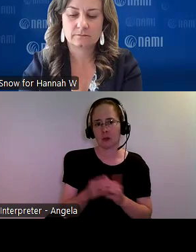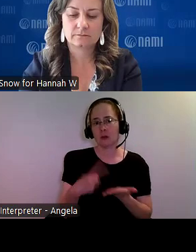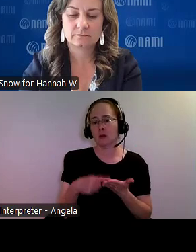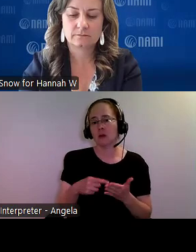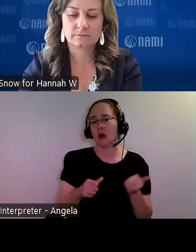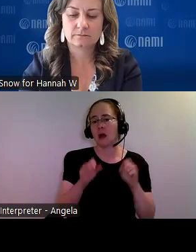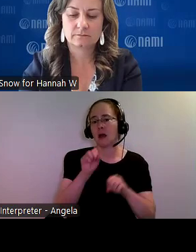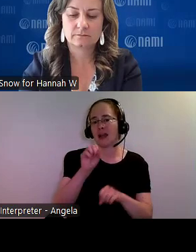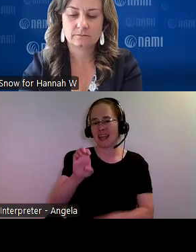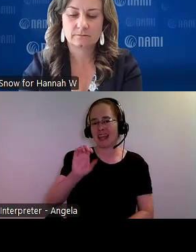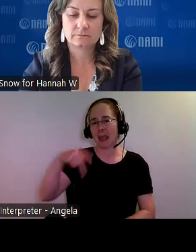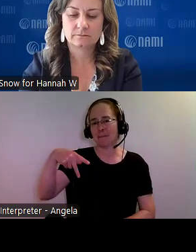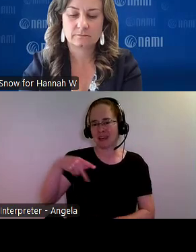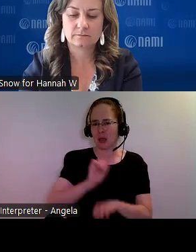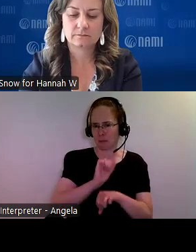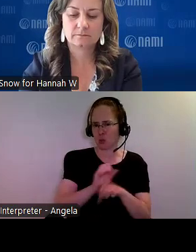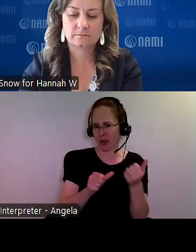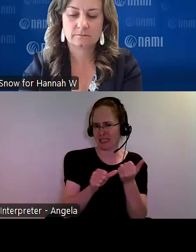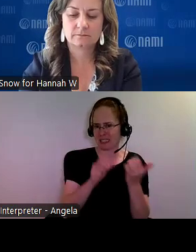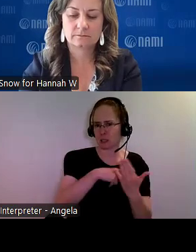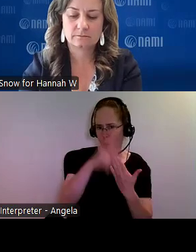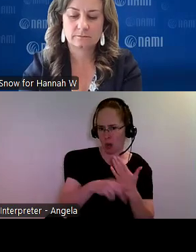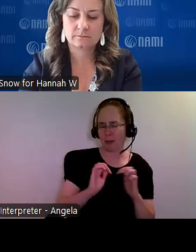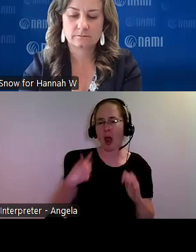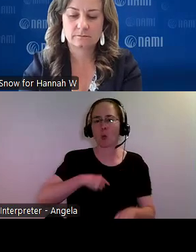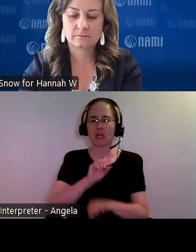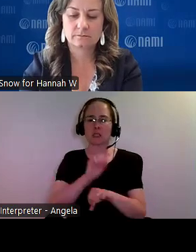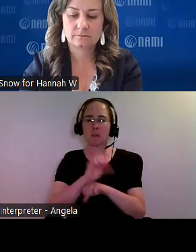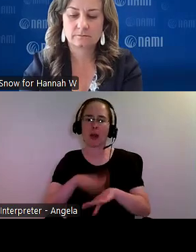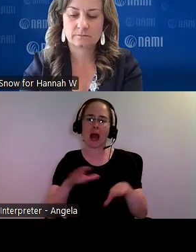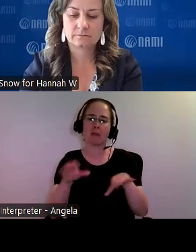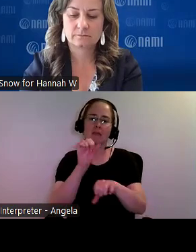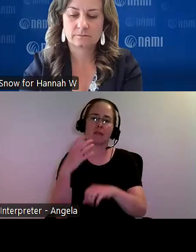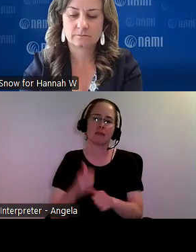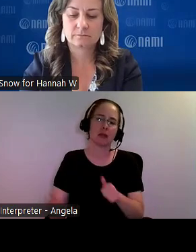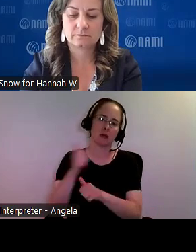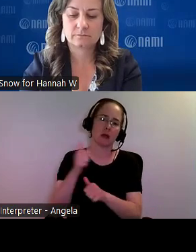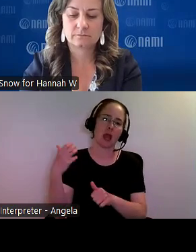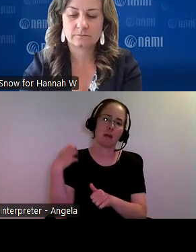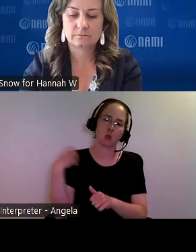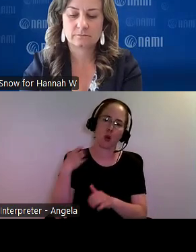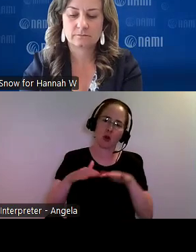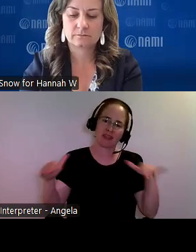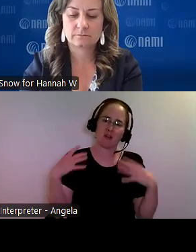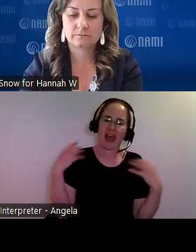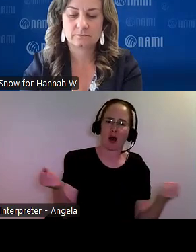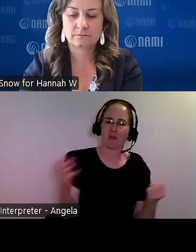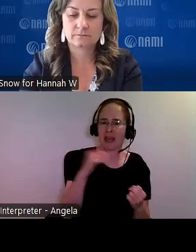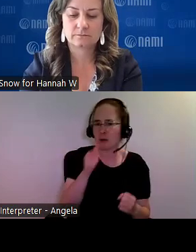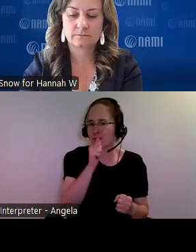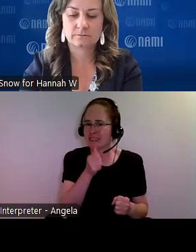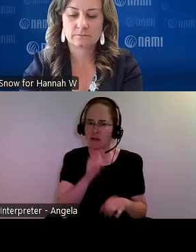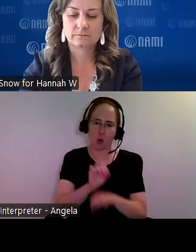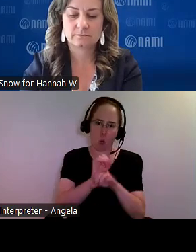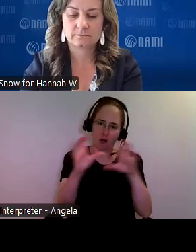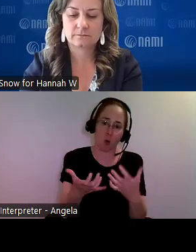assistance programs and how we are supporting at the employer level a healthy and resilient workforce. And so I think there's some great opportunities